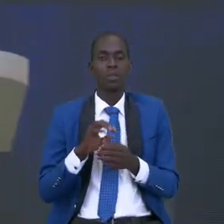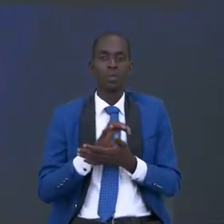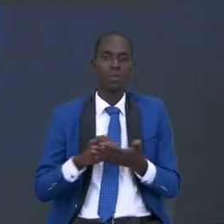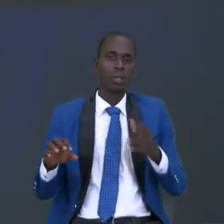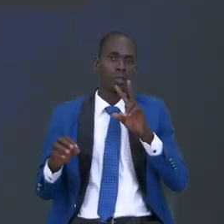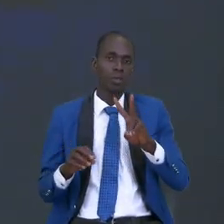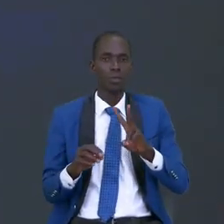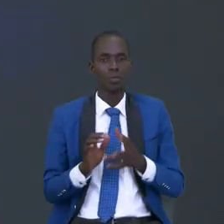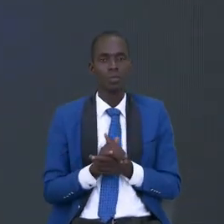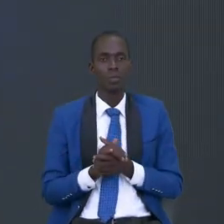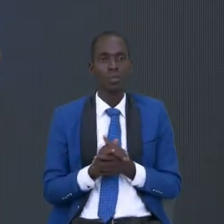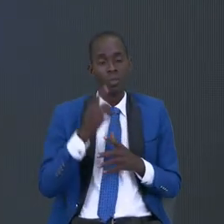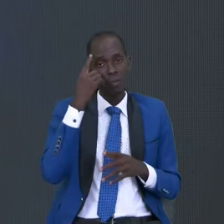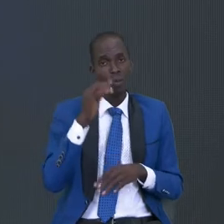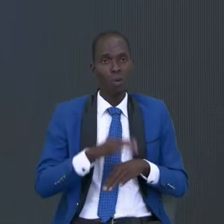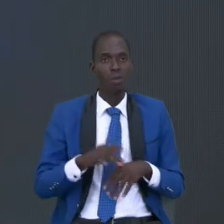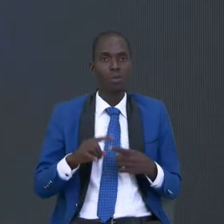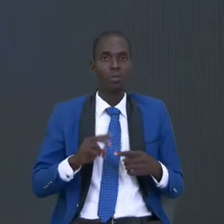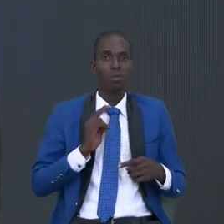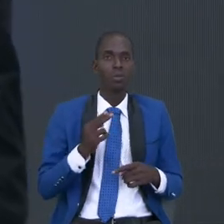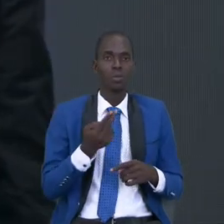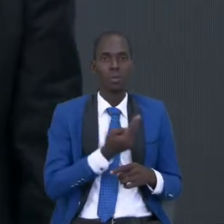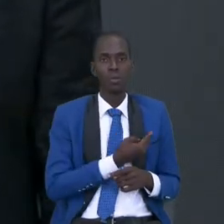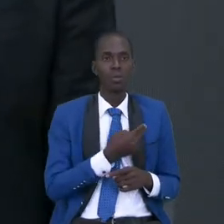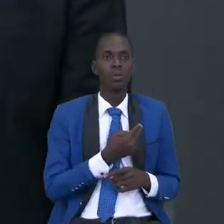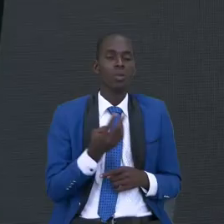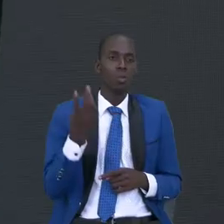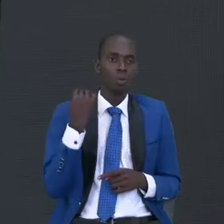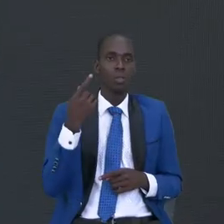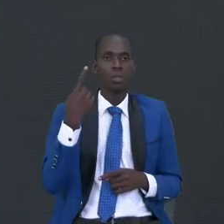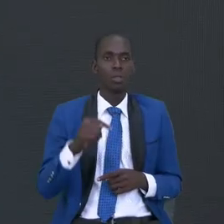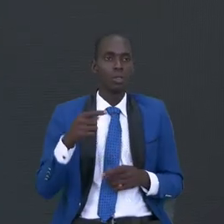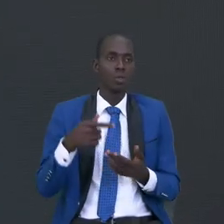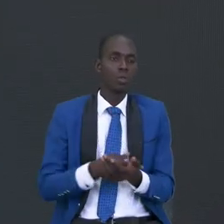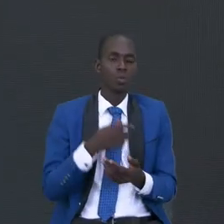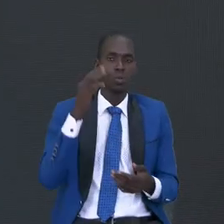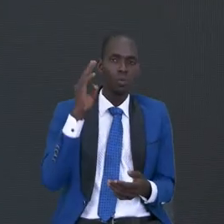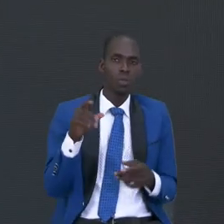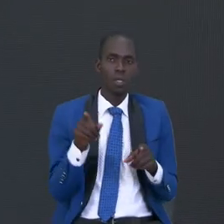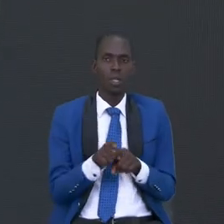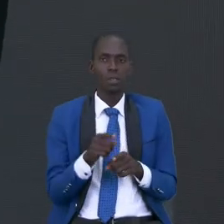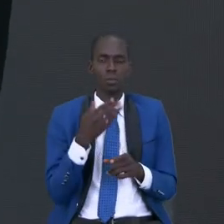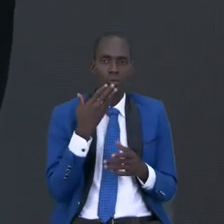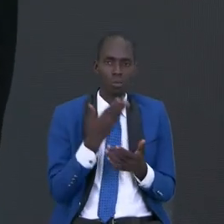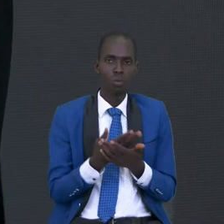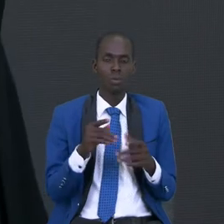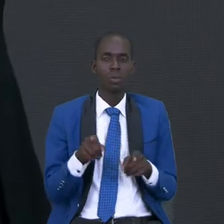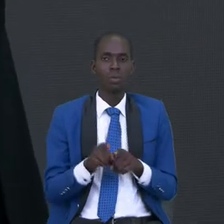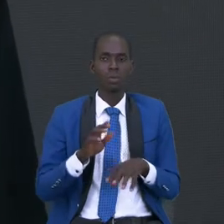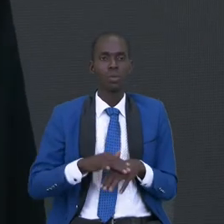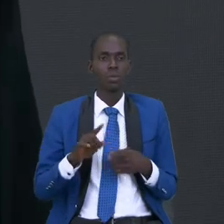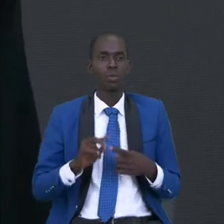2, for unto us was the gospel preached as well as unto them, but